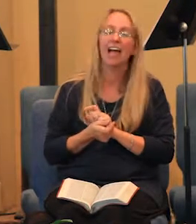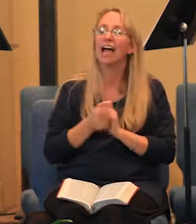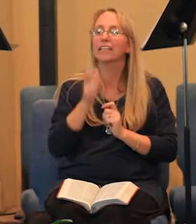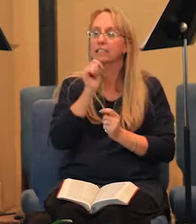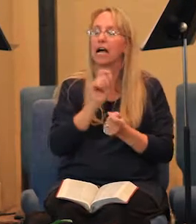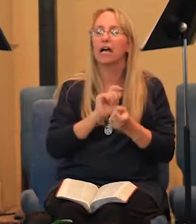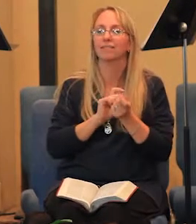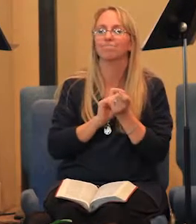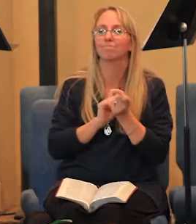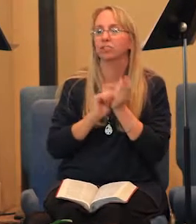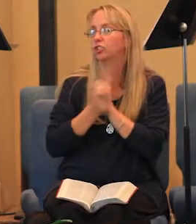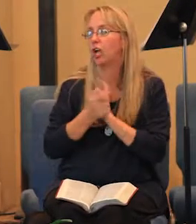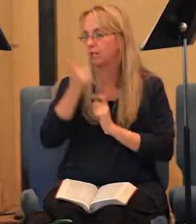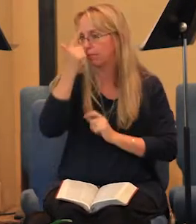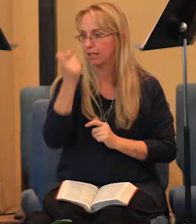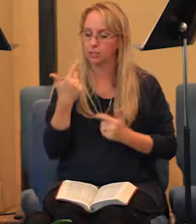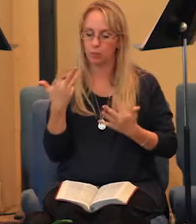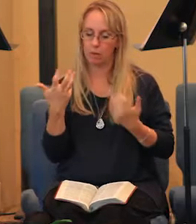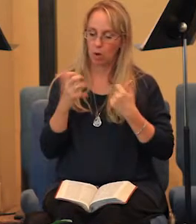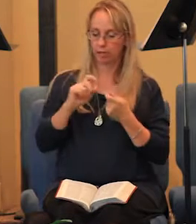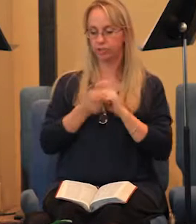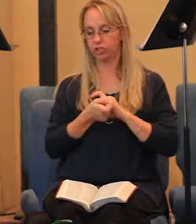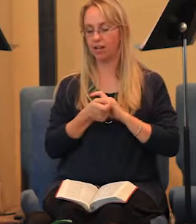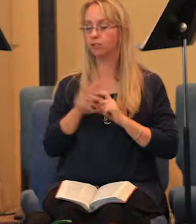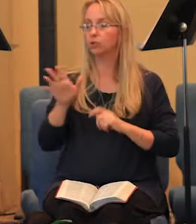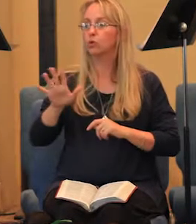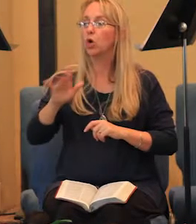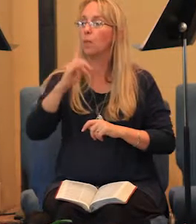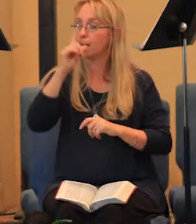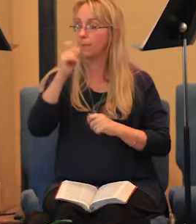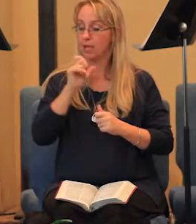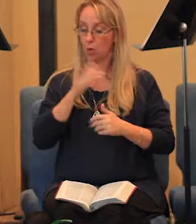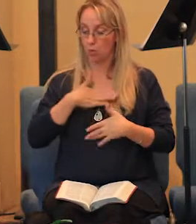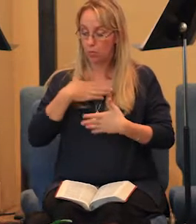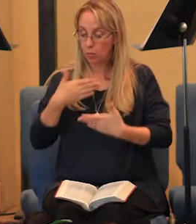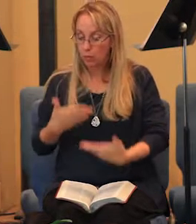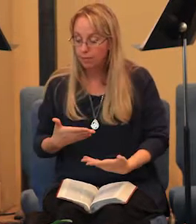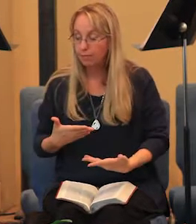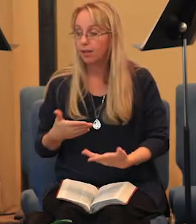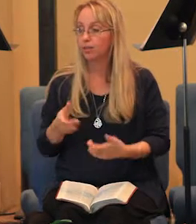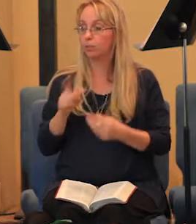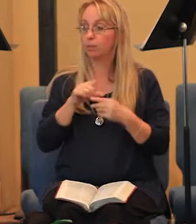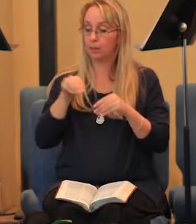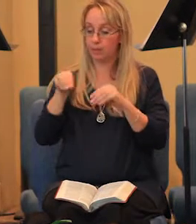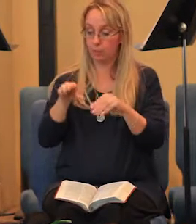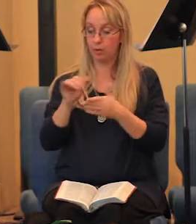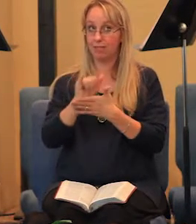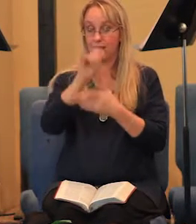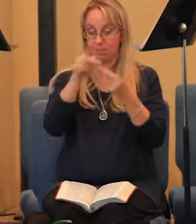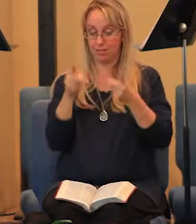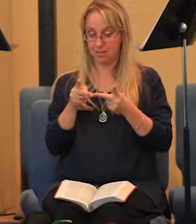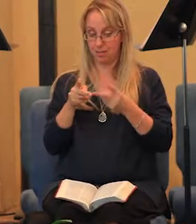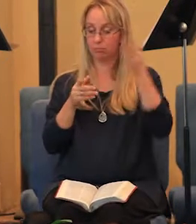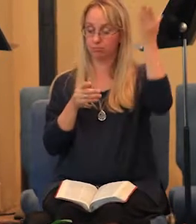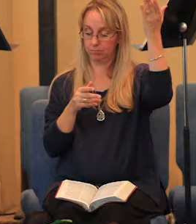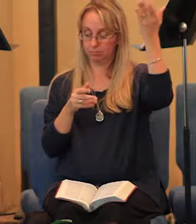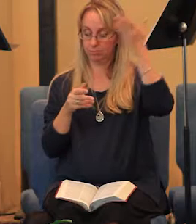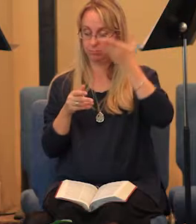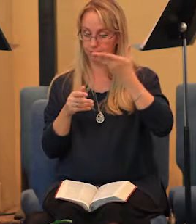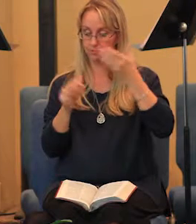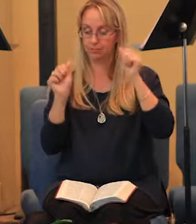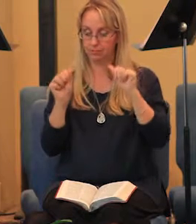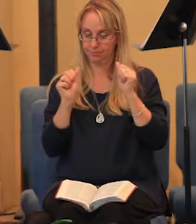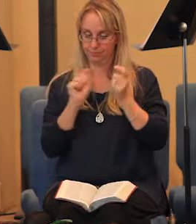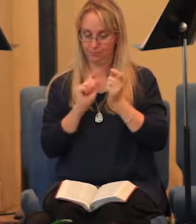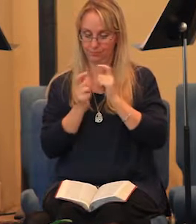change because we want to change, but be willing to be put in the position for Him to change us